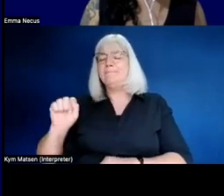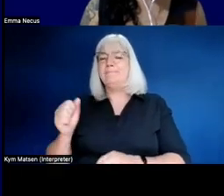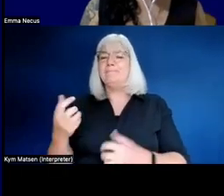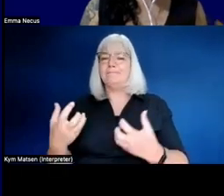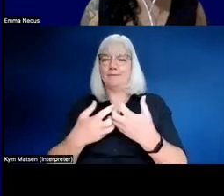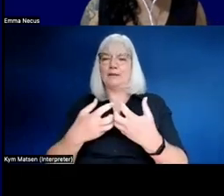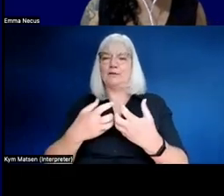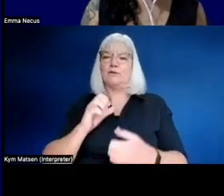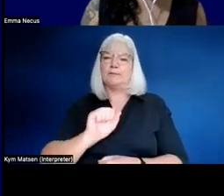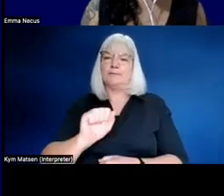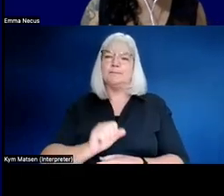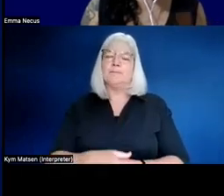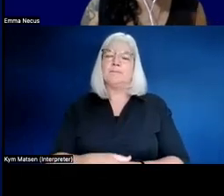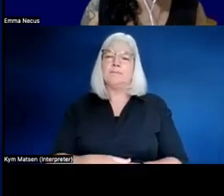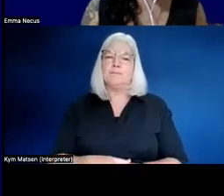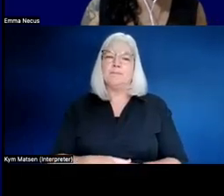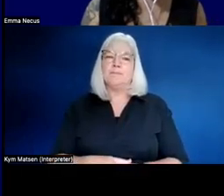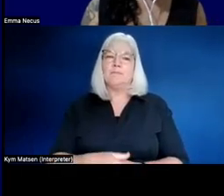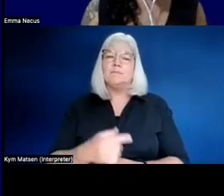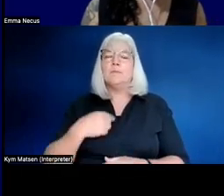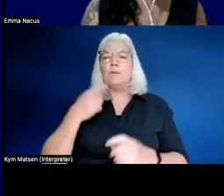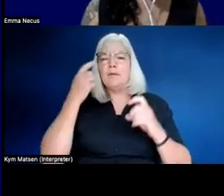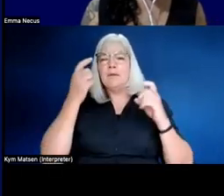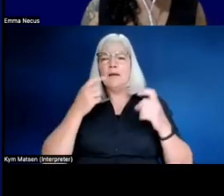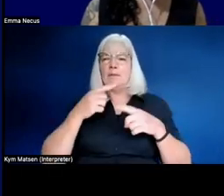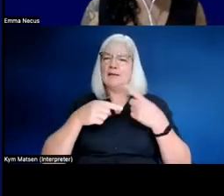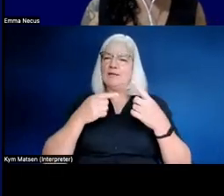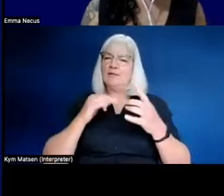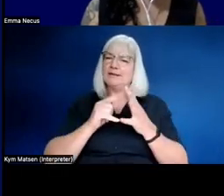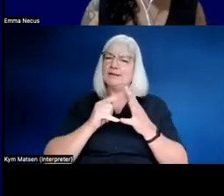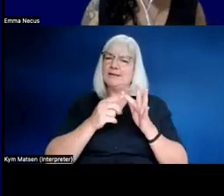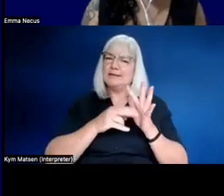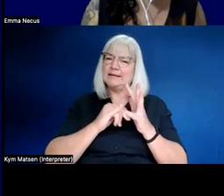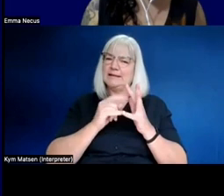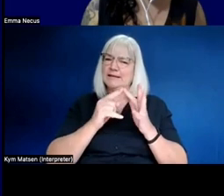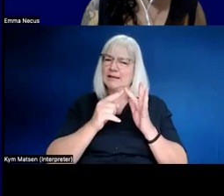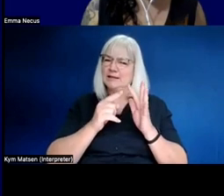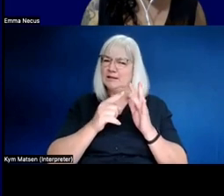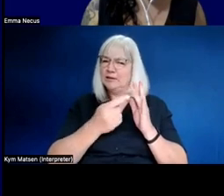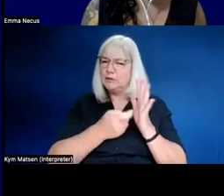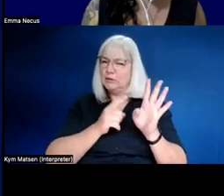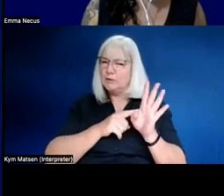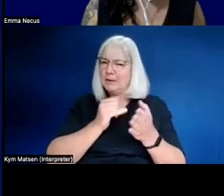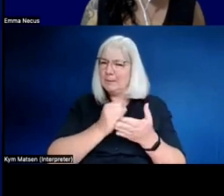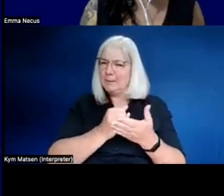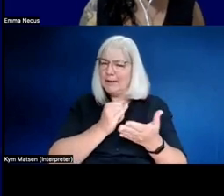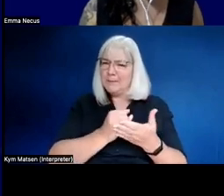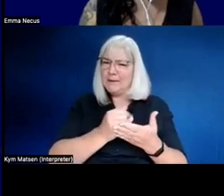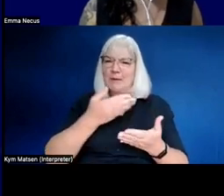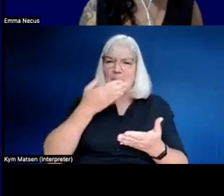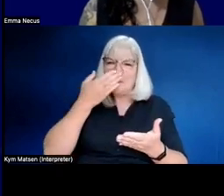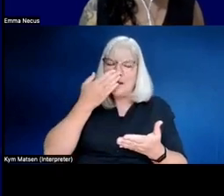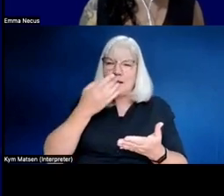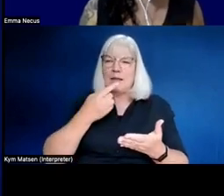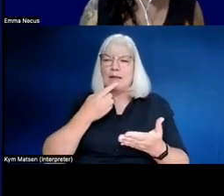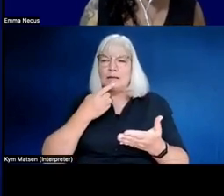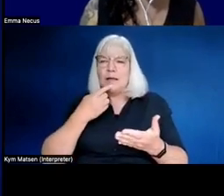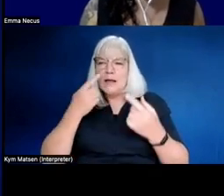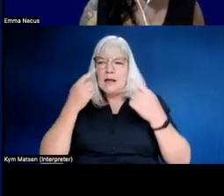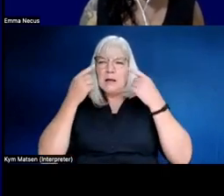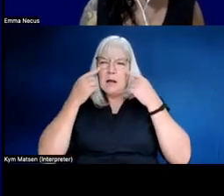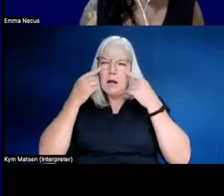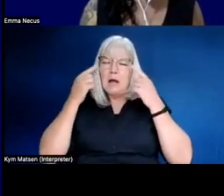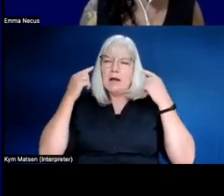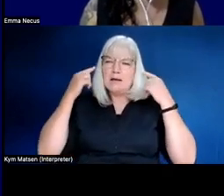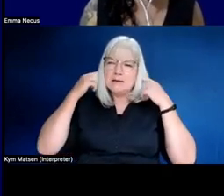So when we're thinking about all the senses and sensory impairment and the impact it has on mealtimes for children that